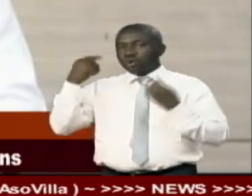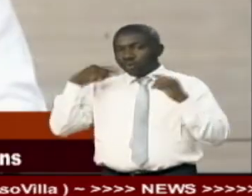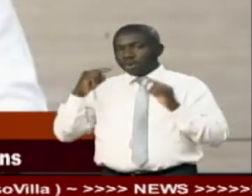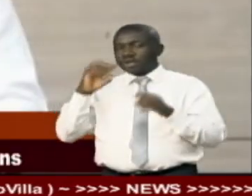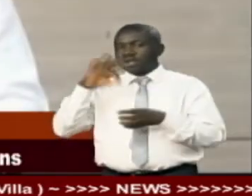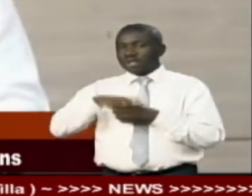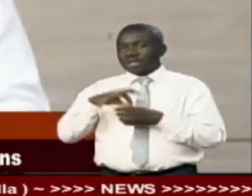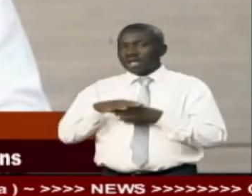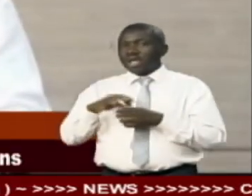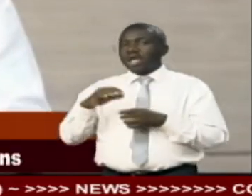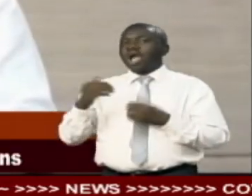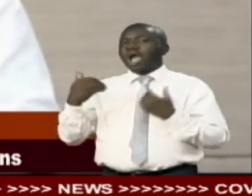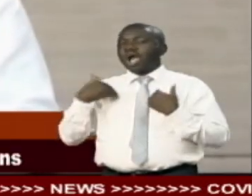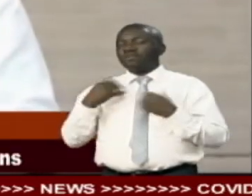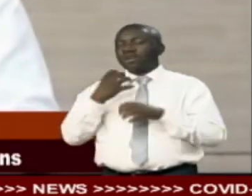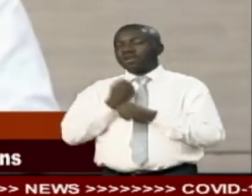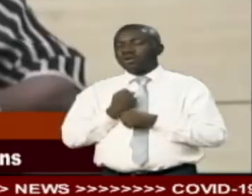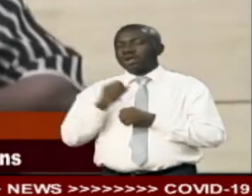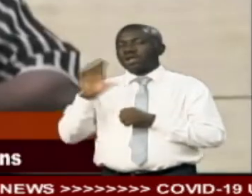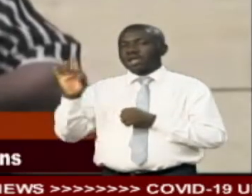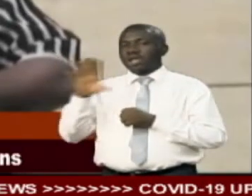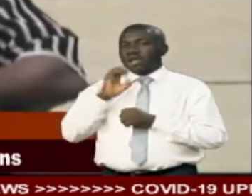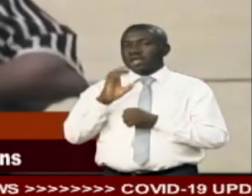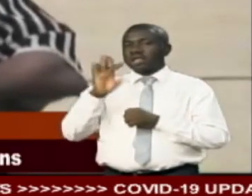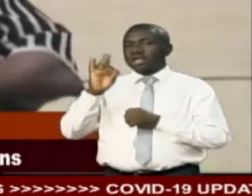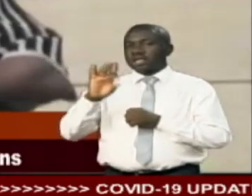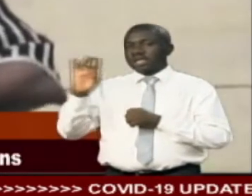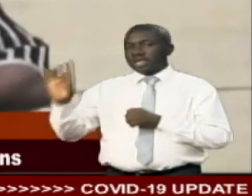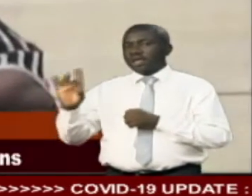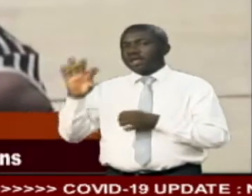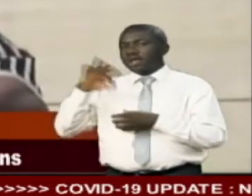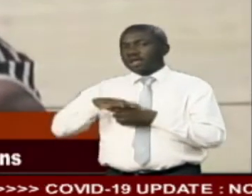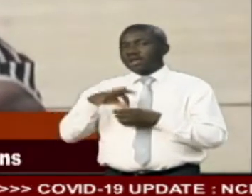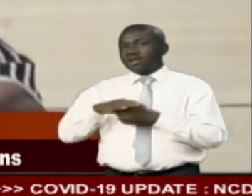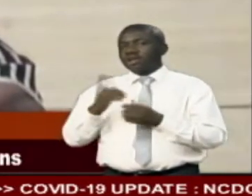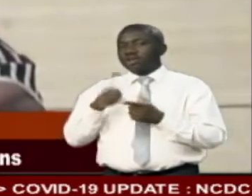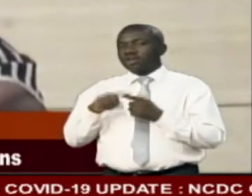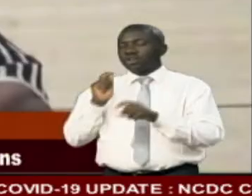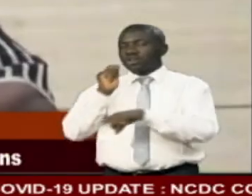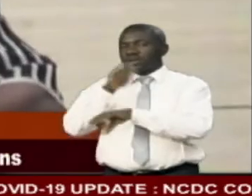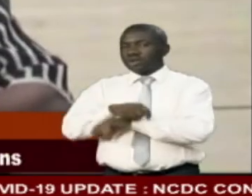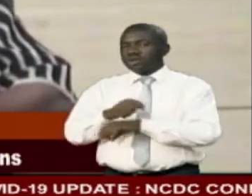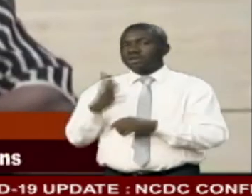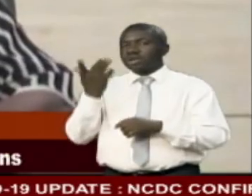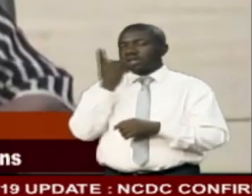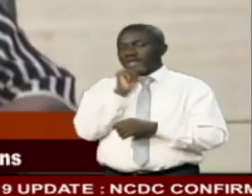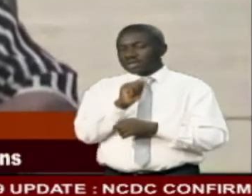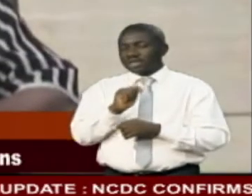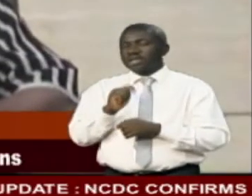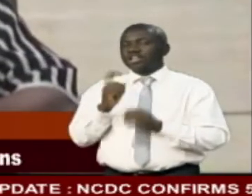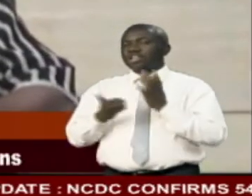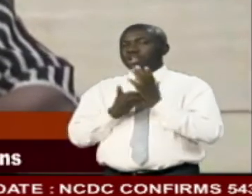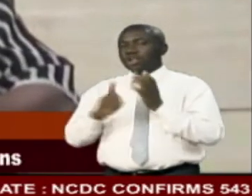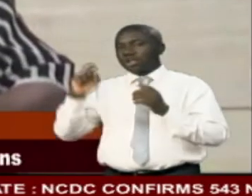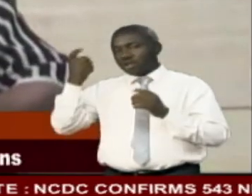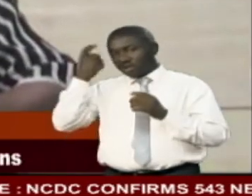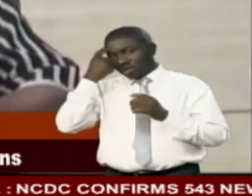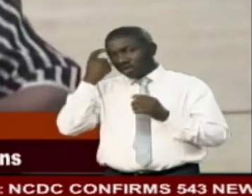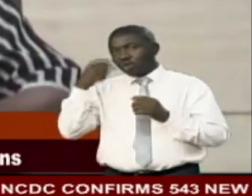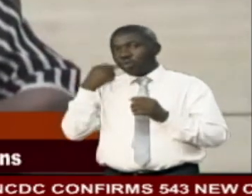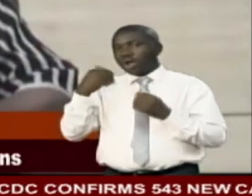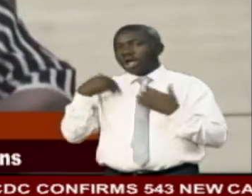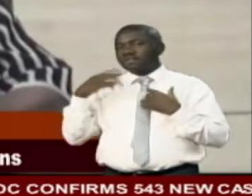polled 888 votes to defeat his closest rival, the incumbent state deputy governor, Agbola Ajayi, who